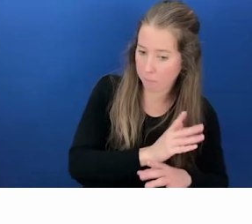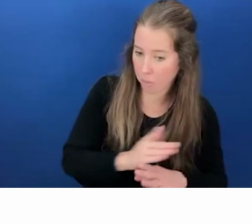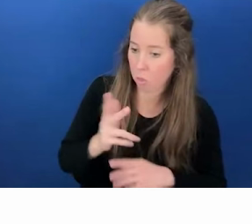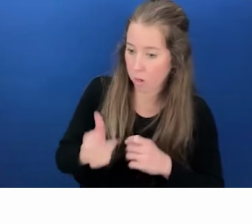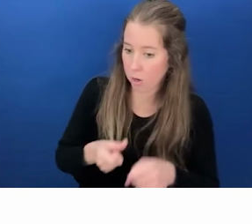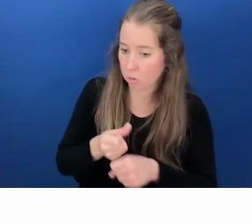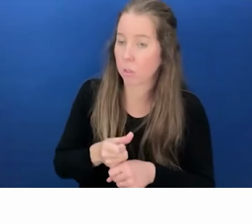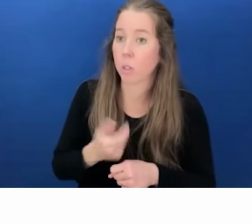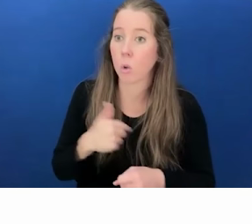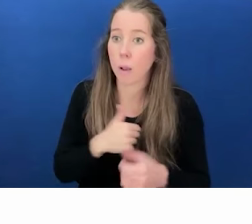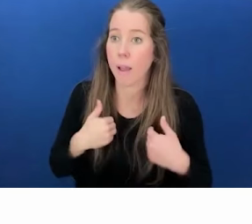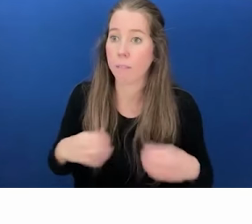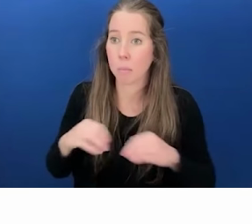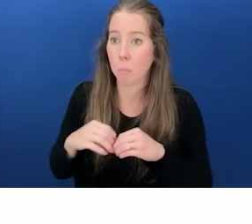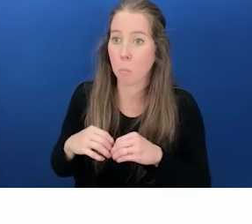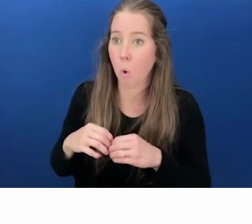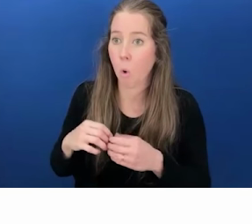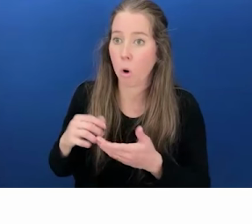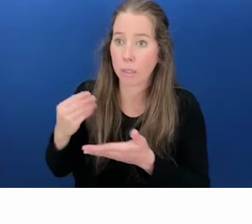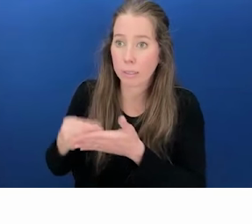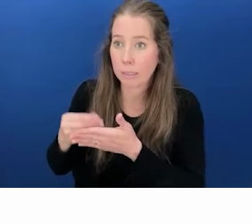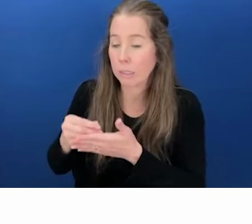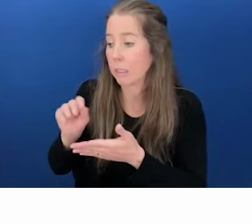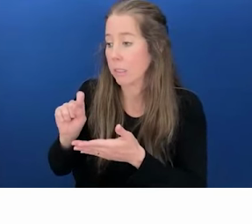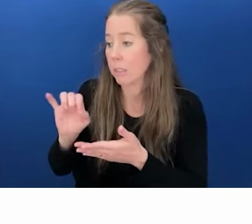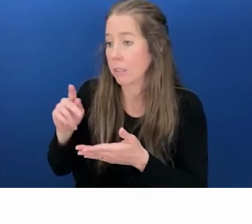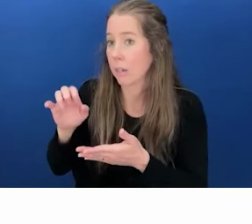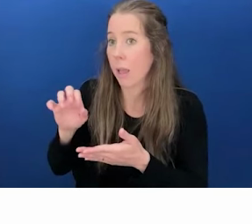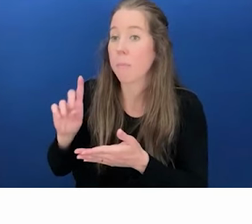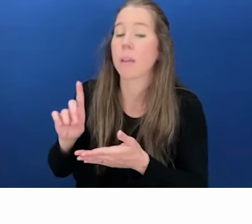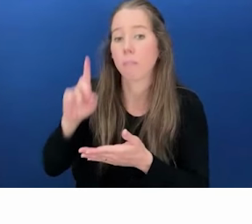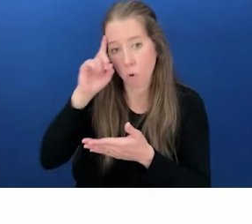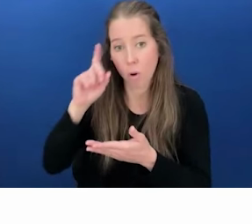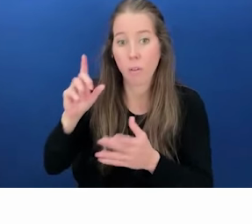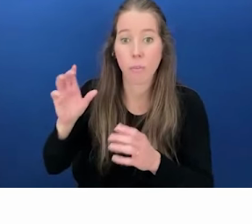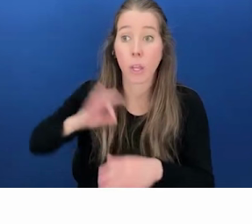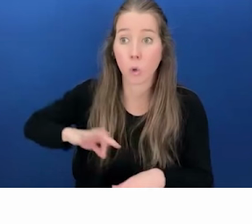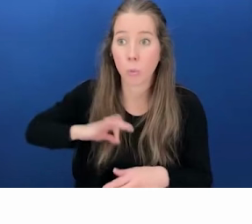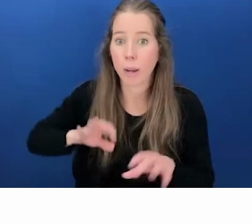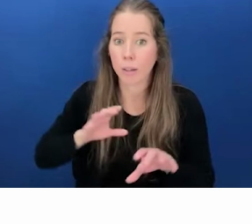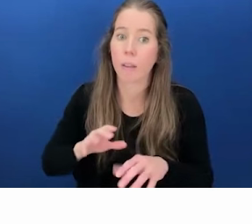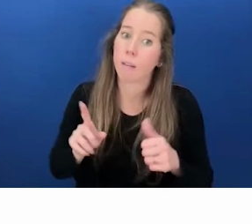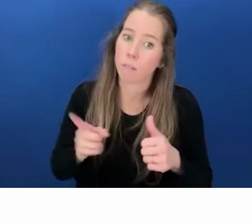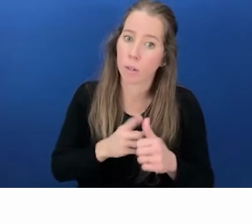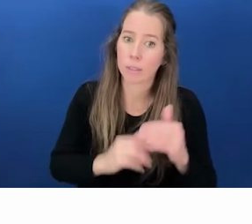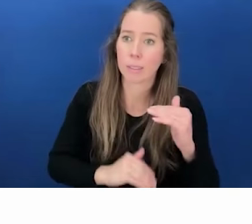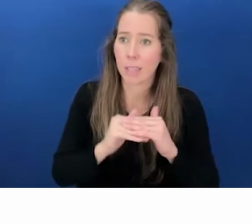more stipends for the amount of credits that we're taking now. So at first it capped at 60, like, okay, well, that's enough for an associate's